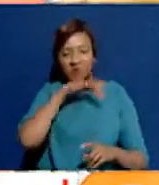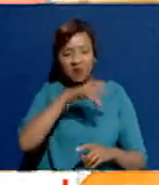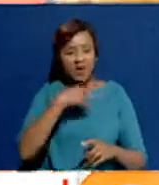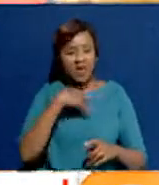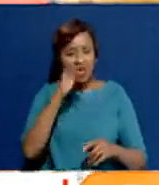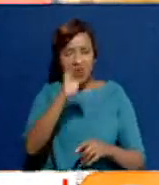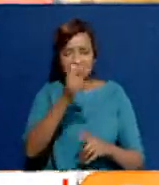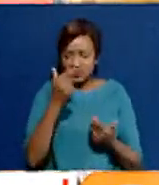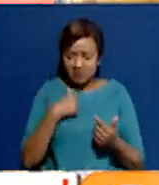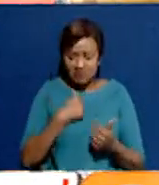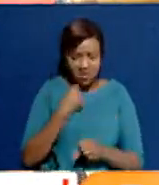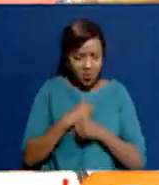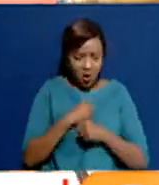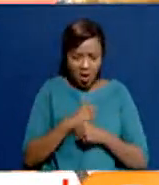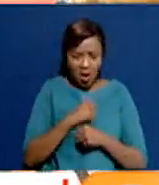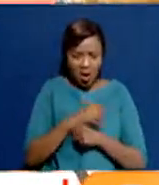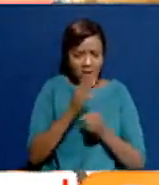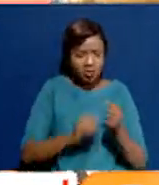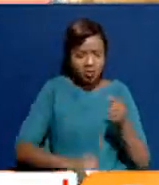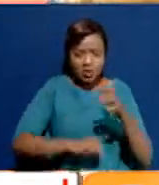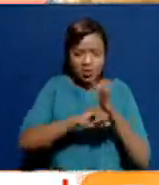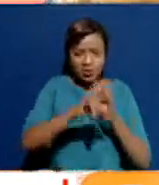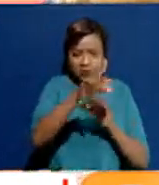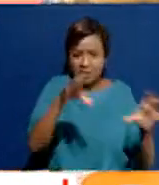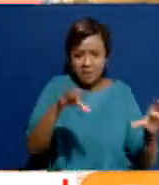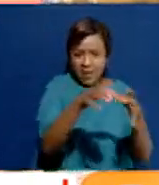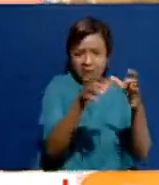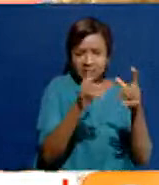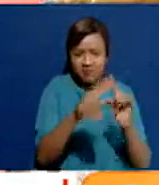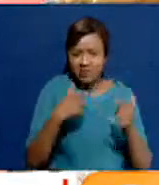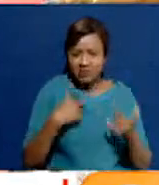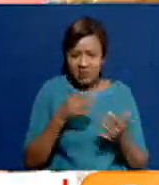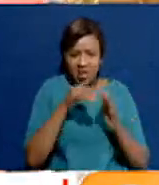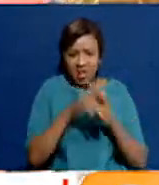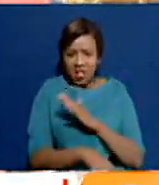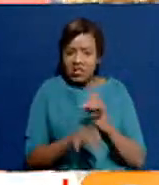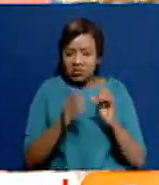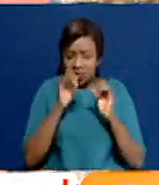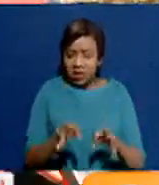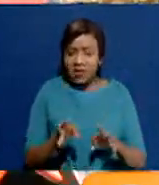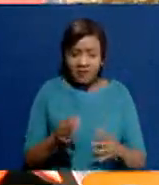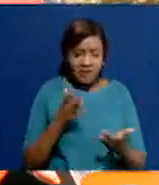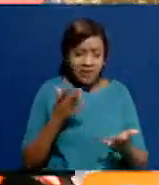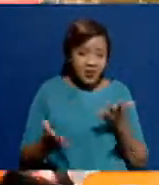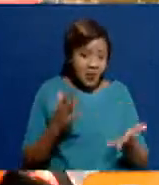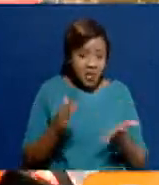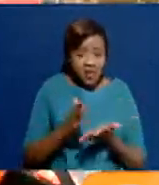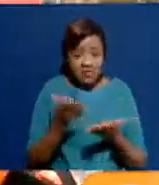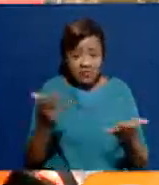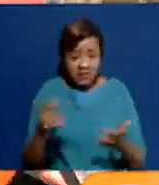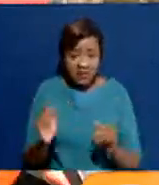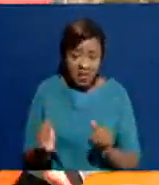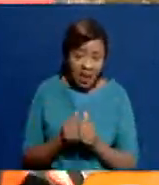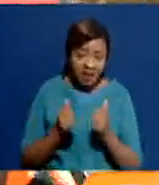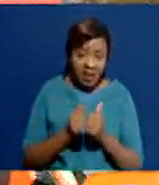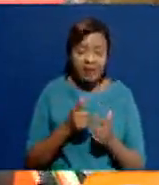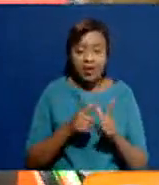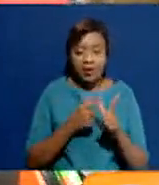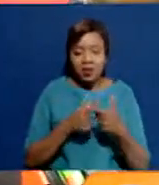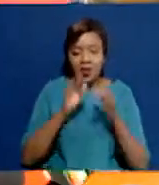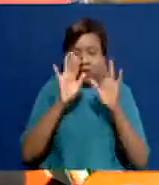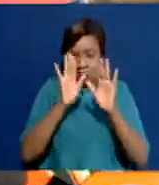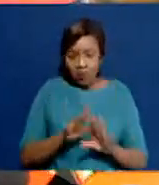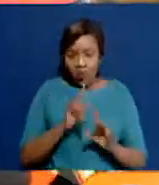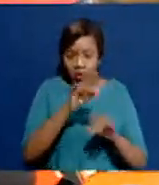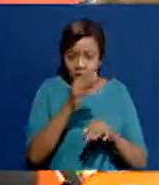Sabina sacrifice for this party? And so if there's something that has happened, it is noble for our seniors to call us